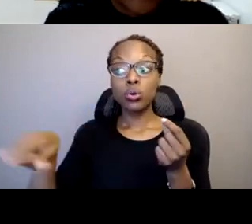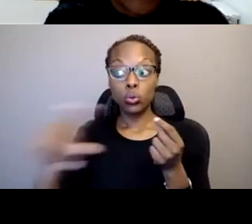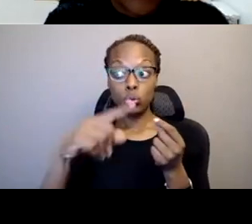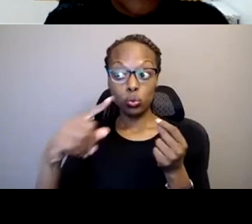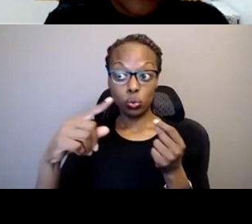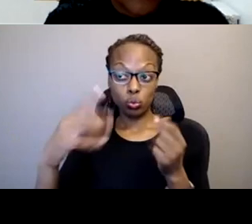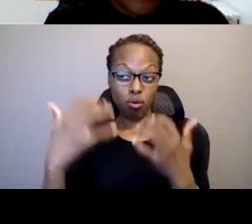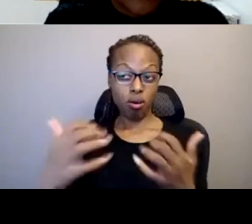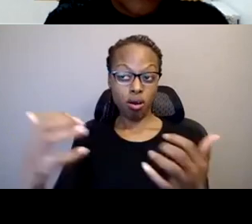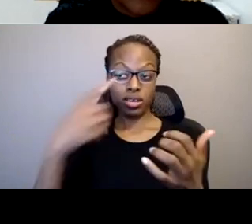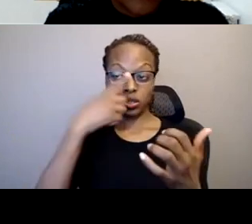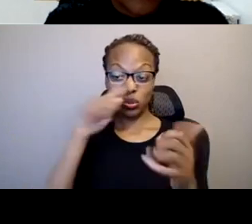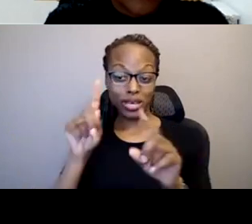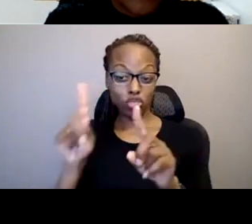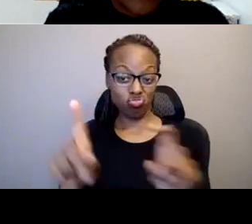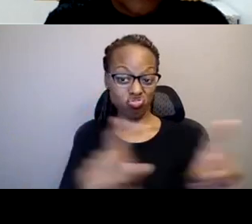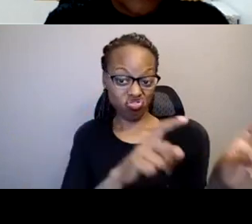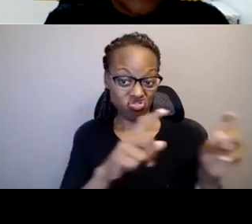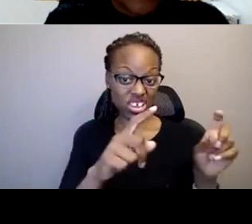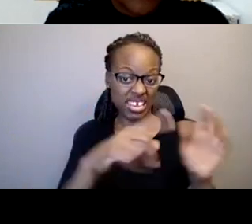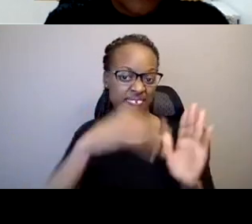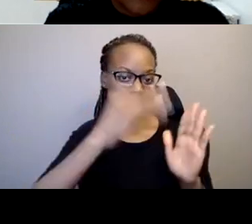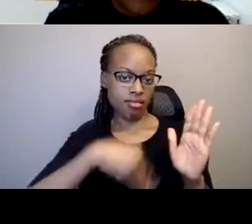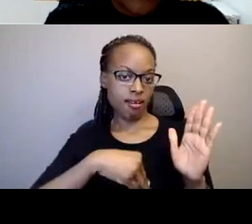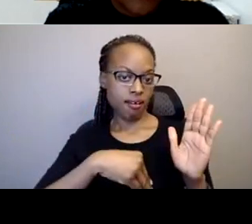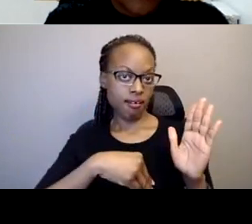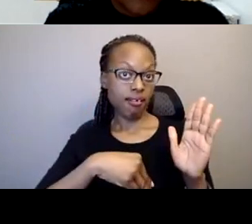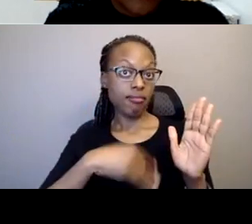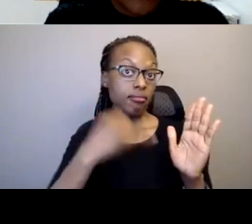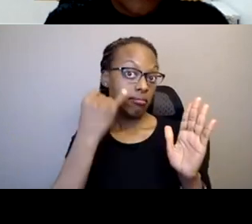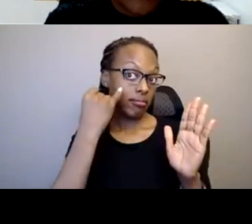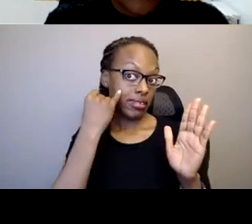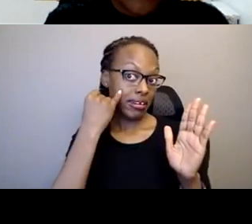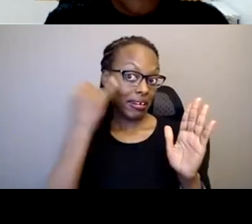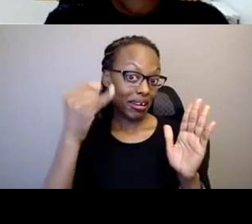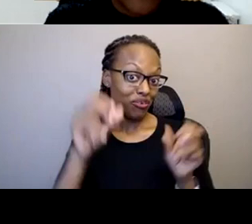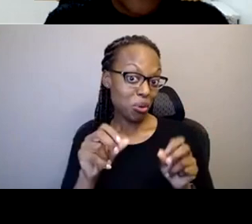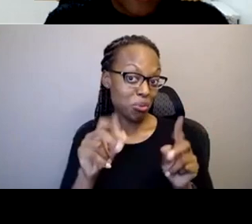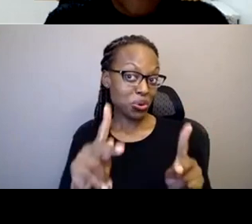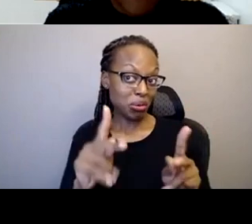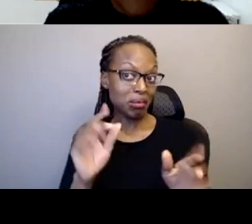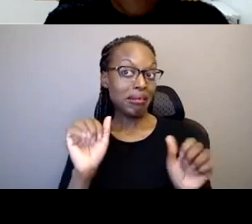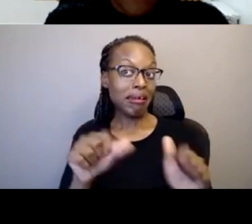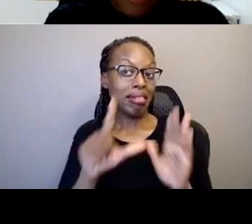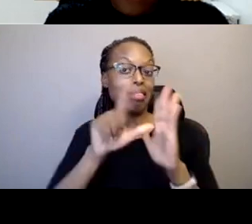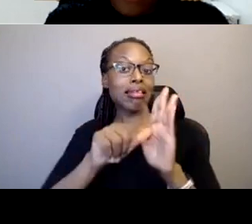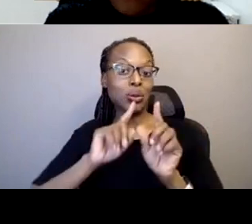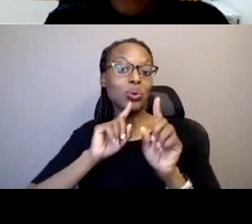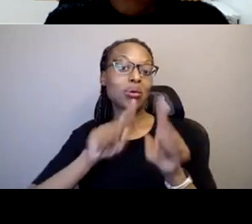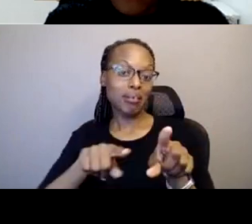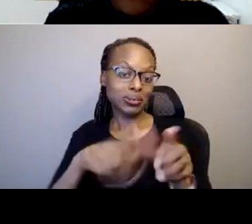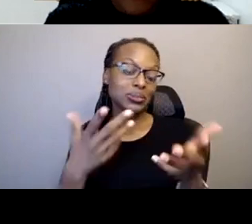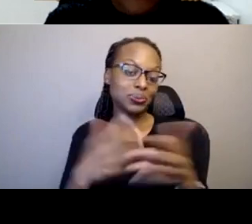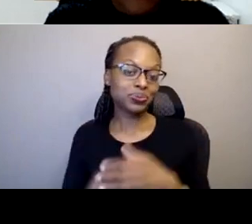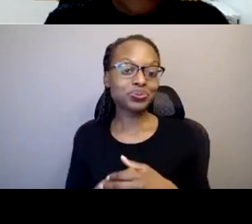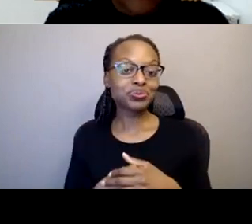And if there's an opportunity that, we can see if we can get your question answered that way. But